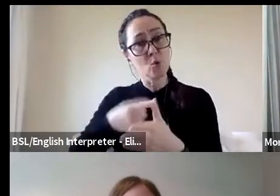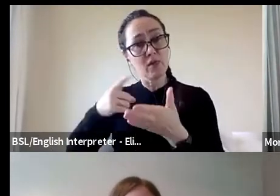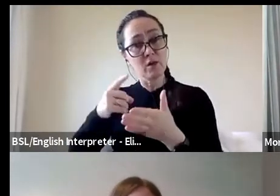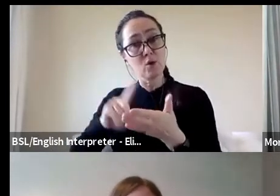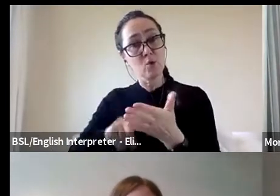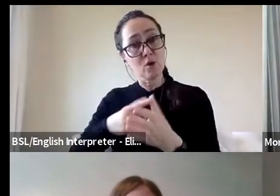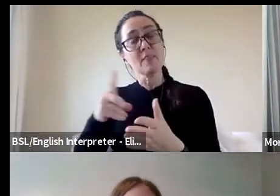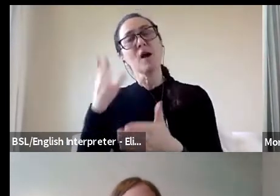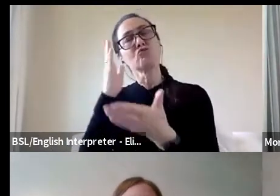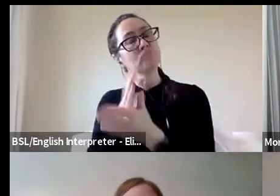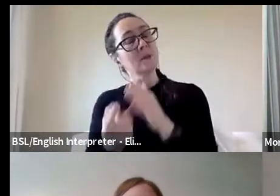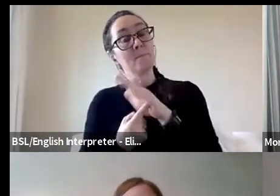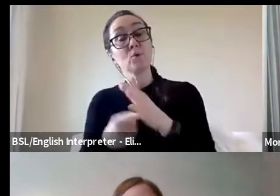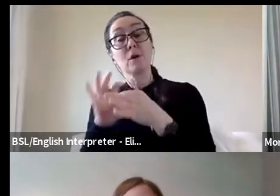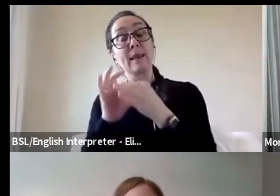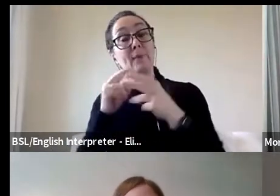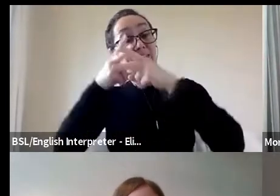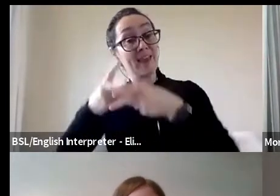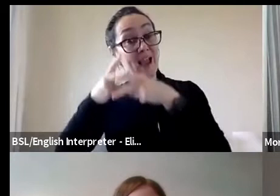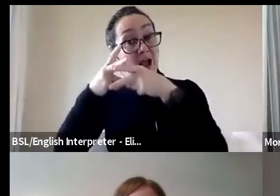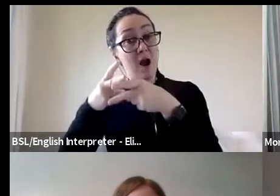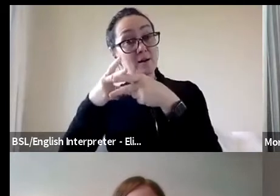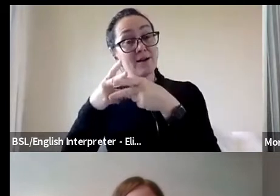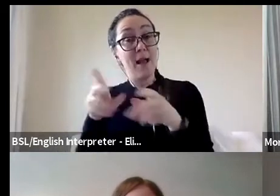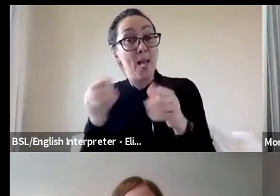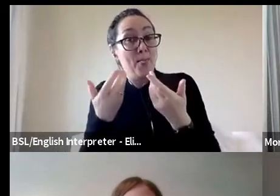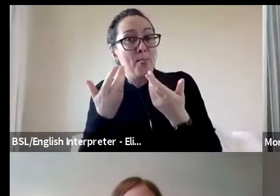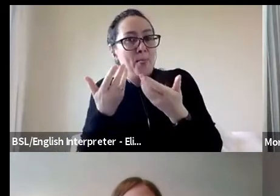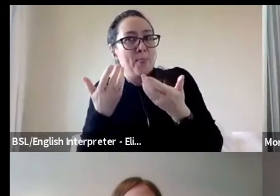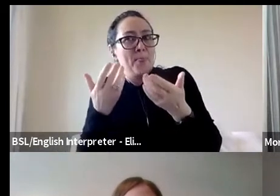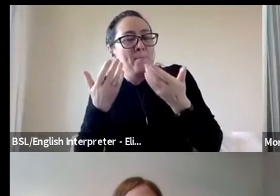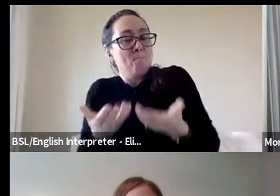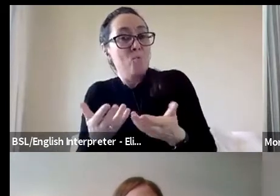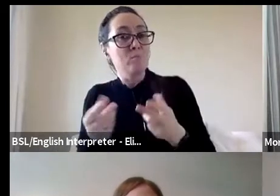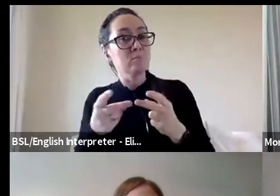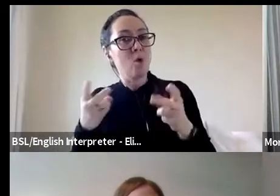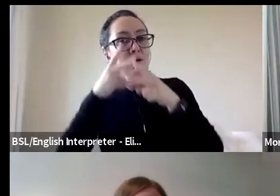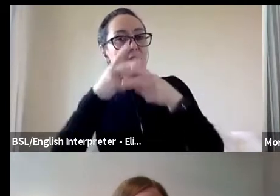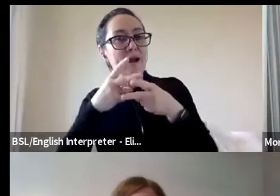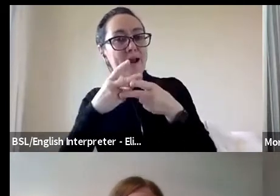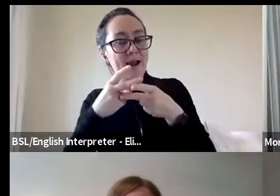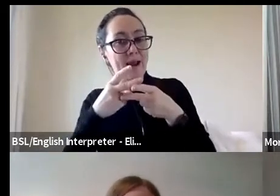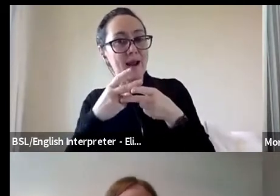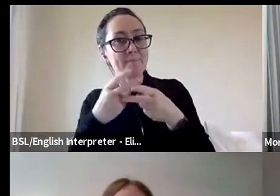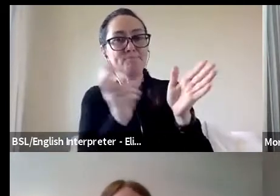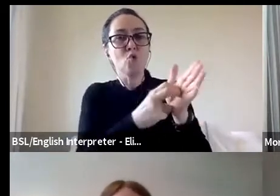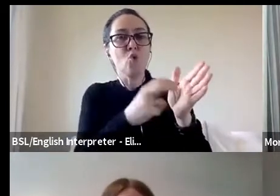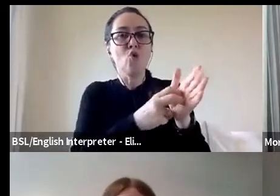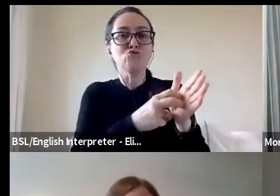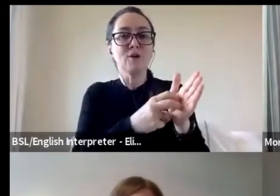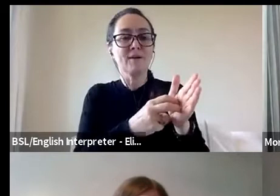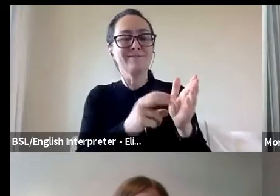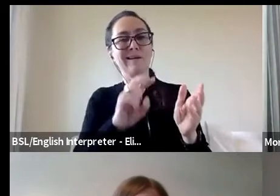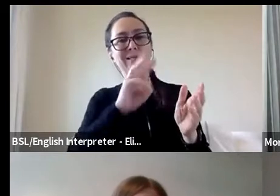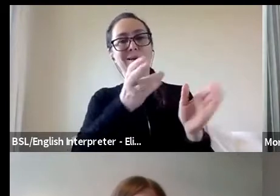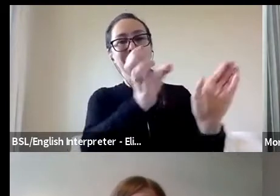of care, particularly with it currently being outsourced to third parties.